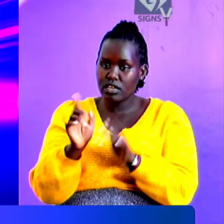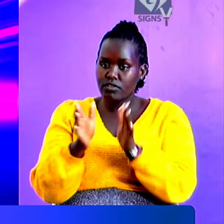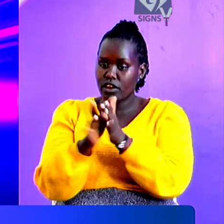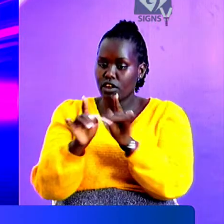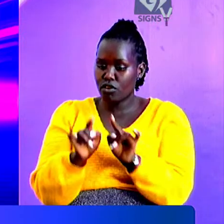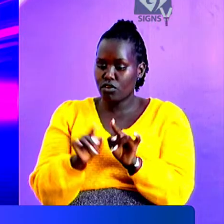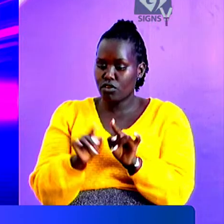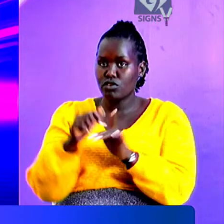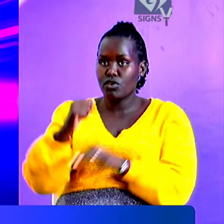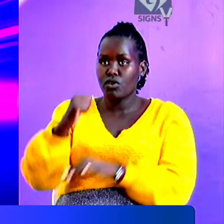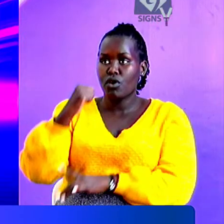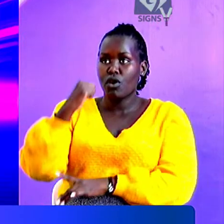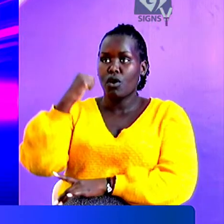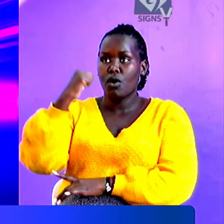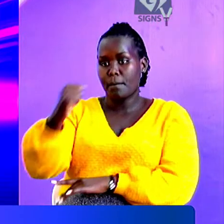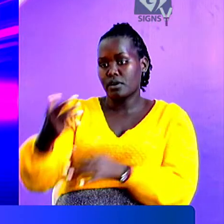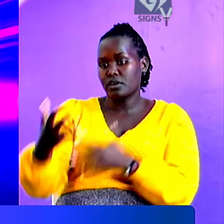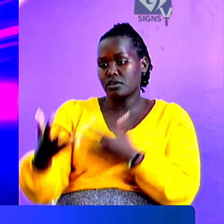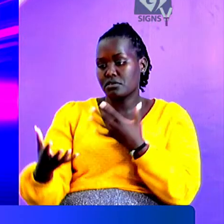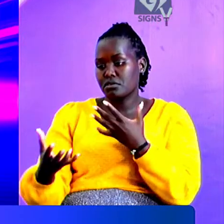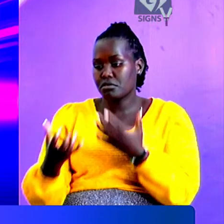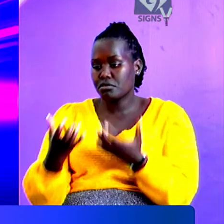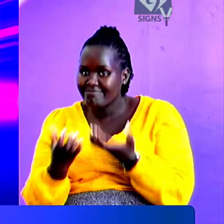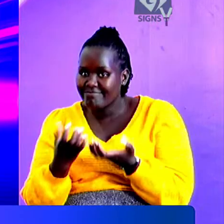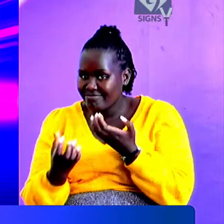your political analysis journey.